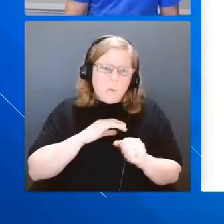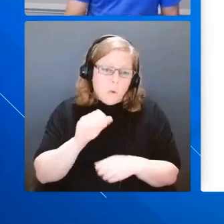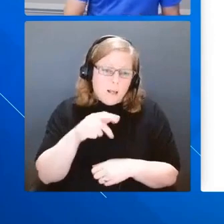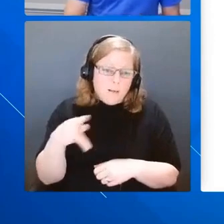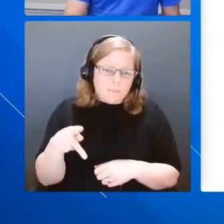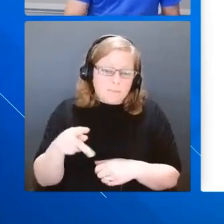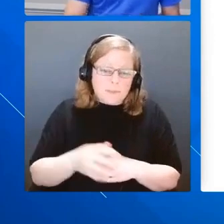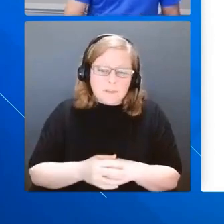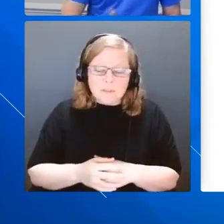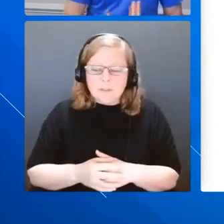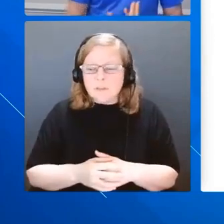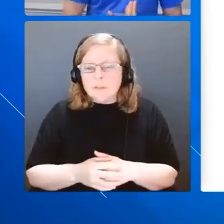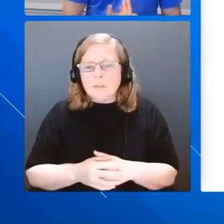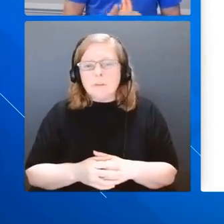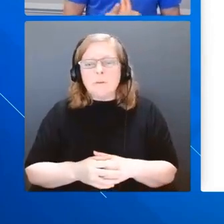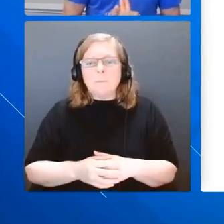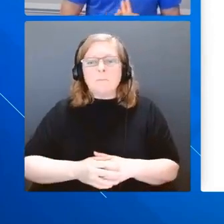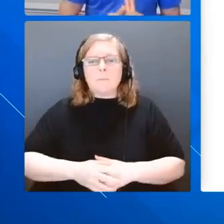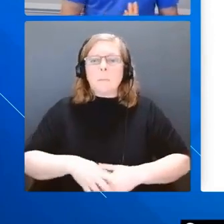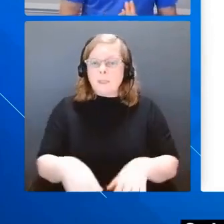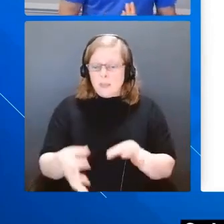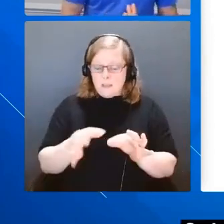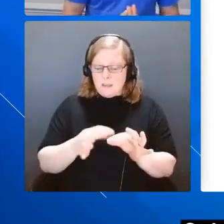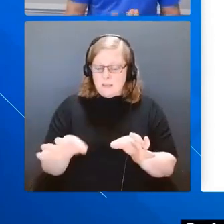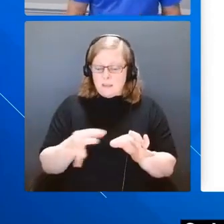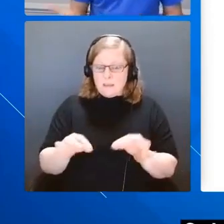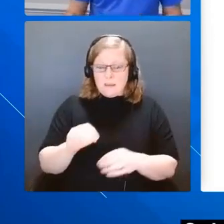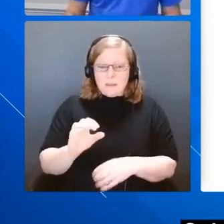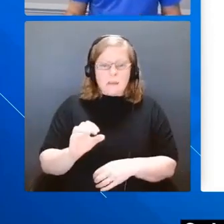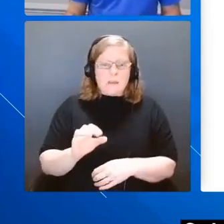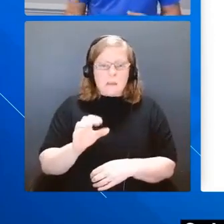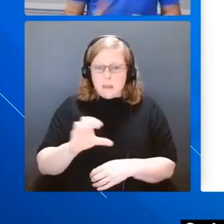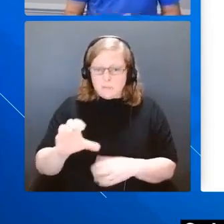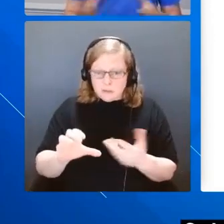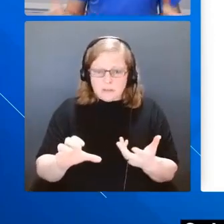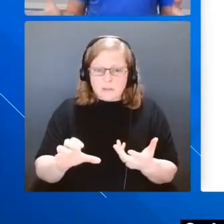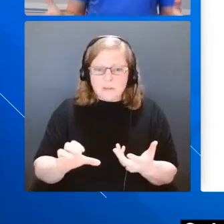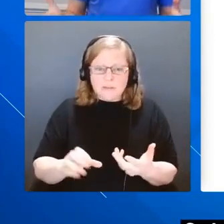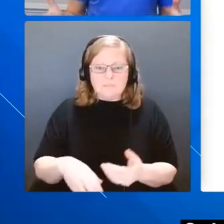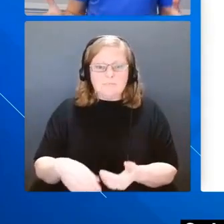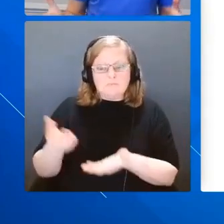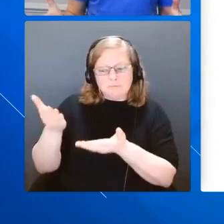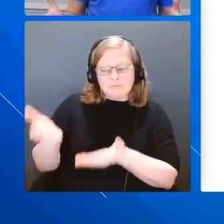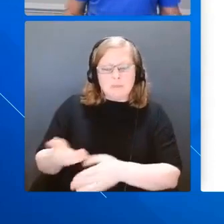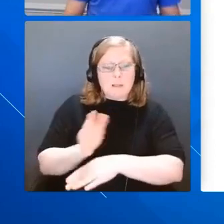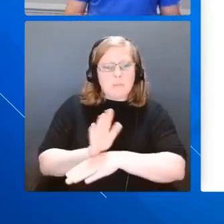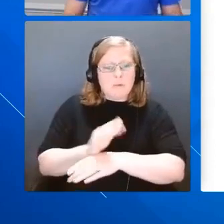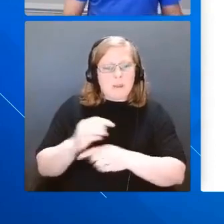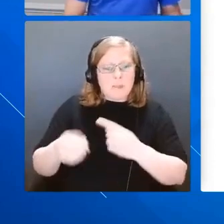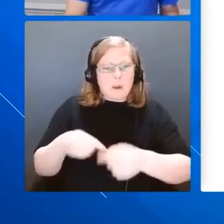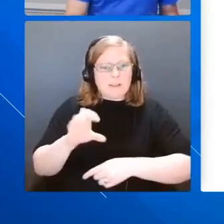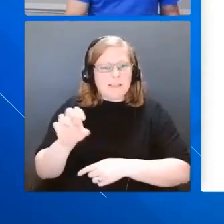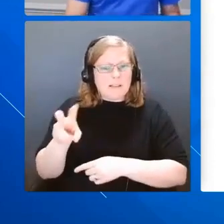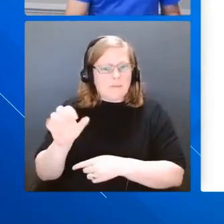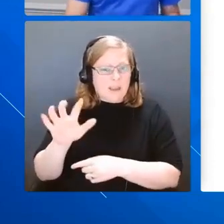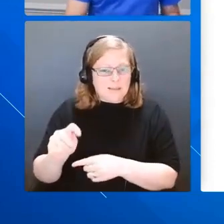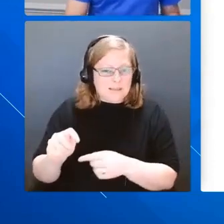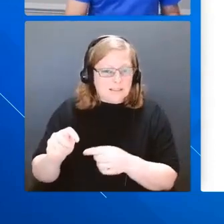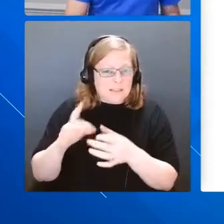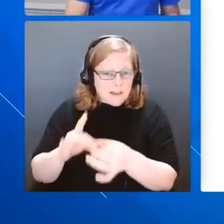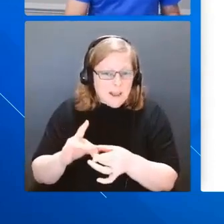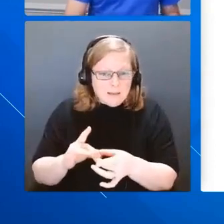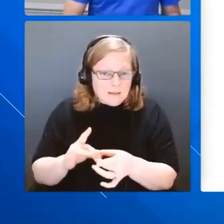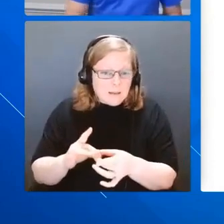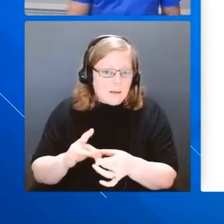So captions. So here's a nice, interesting video about Cvent Connect. And what is the speaker saying? I don't know. I have a